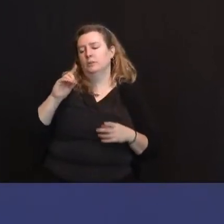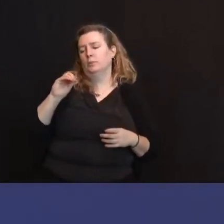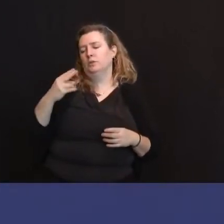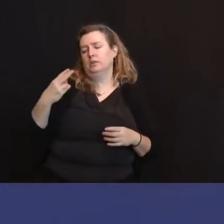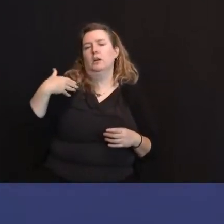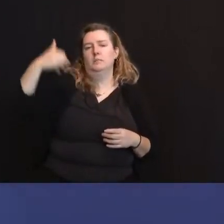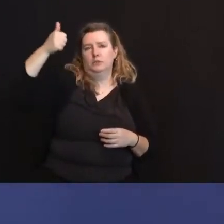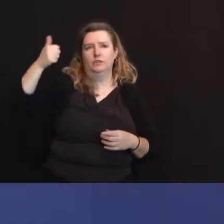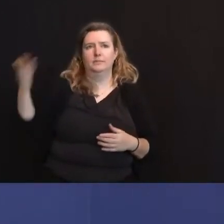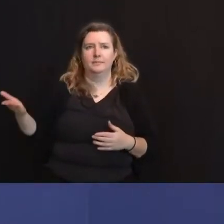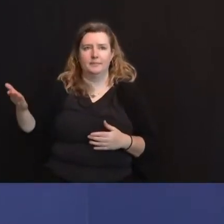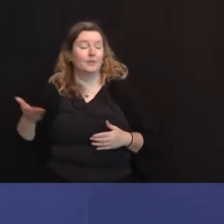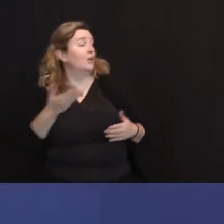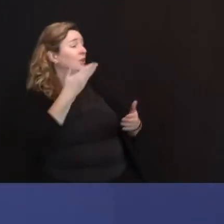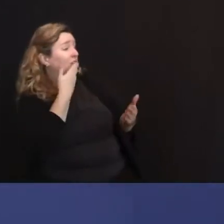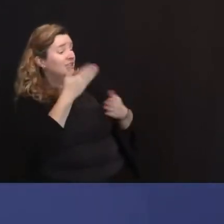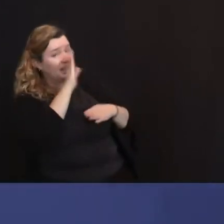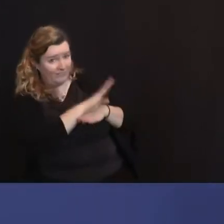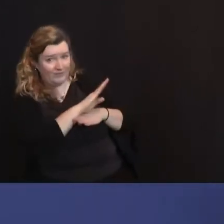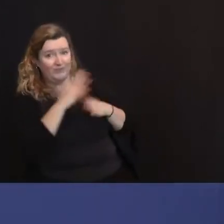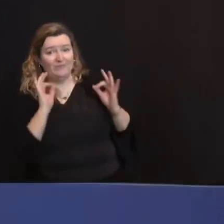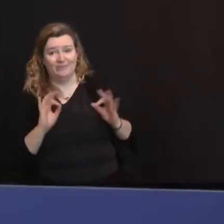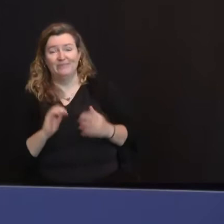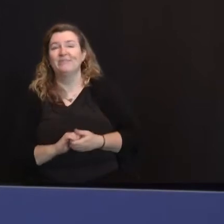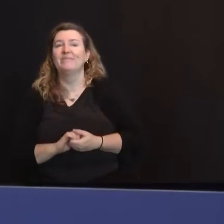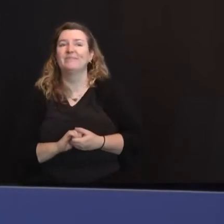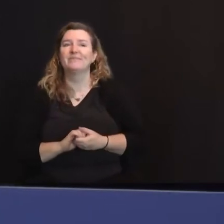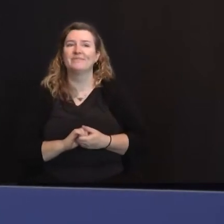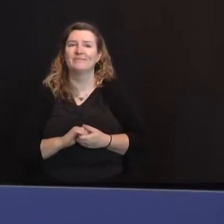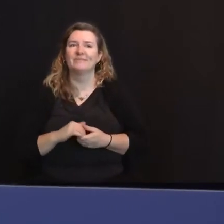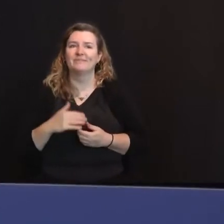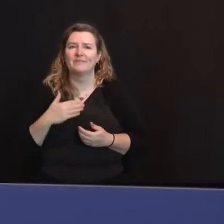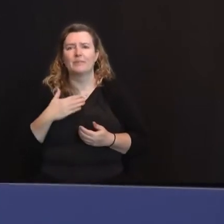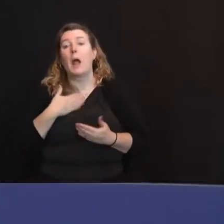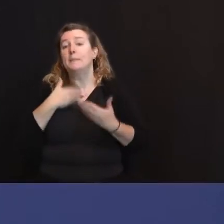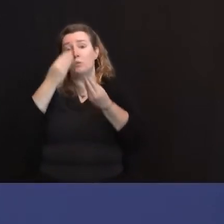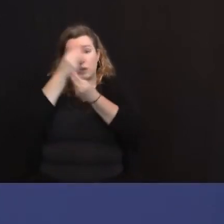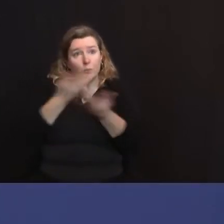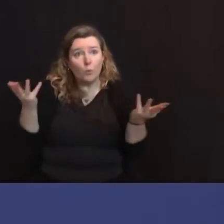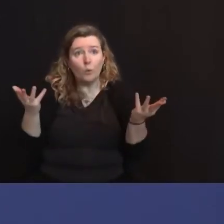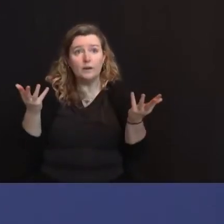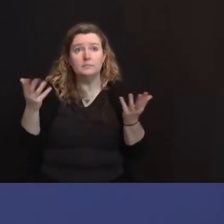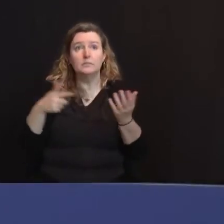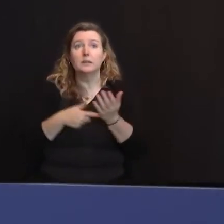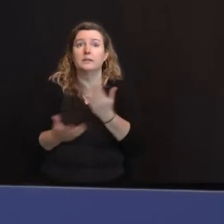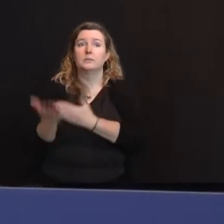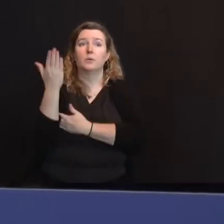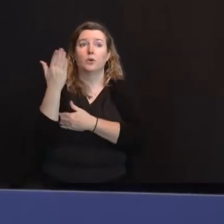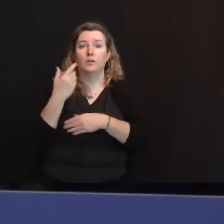and good afternoon. I am pleased to report that as of 11 a.m. this morning,